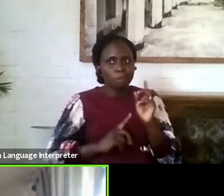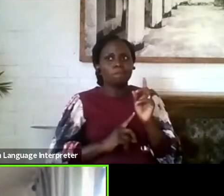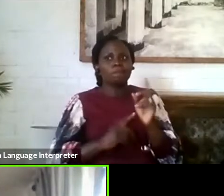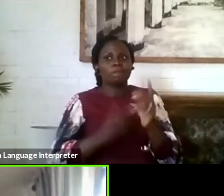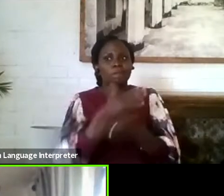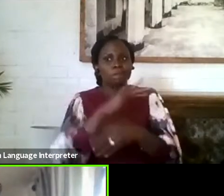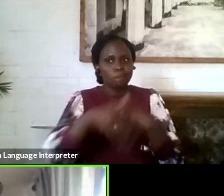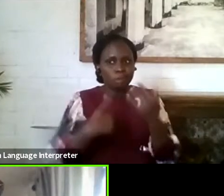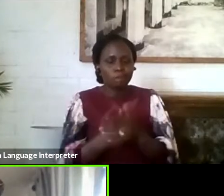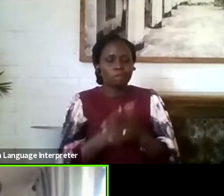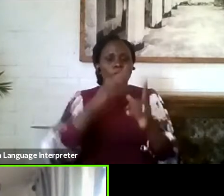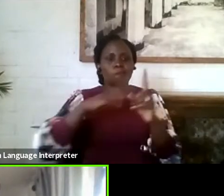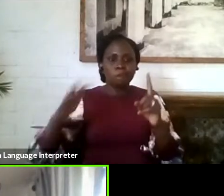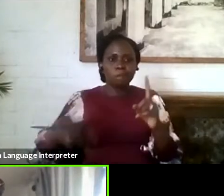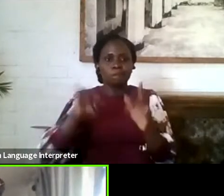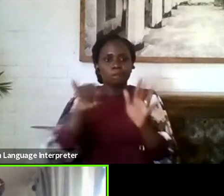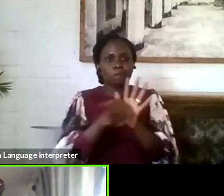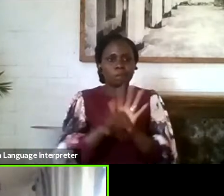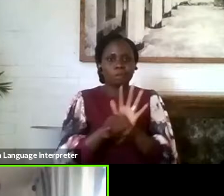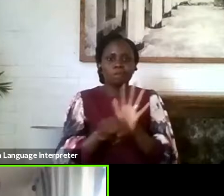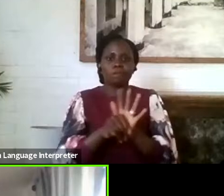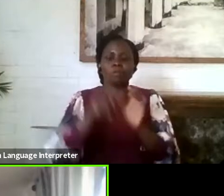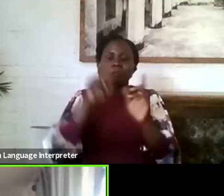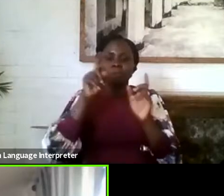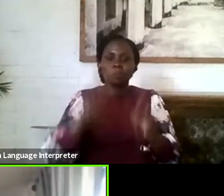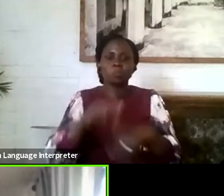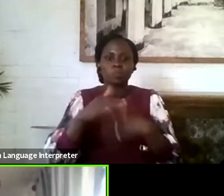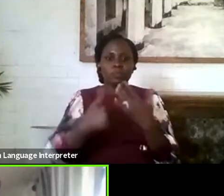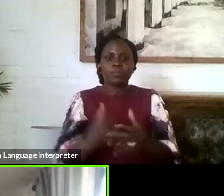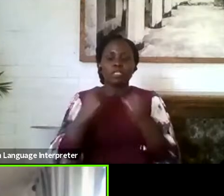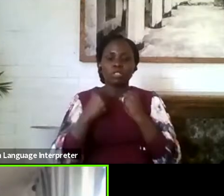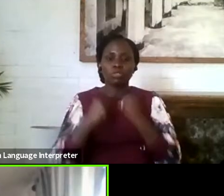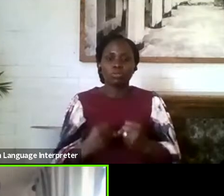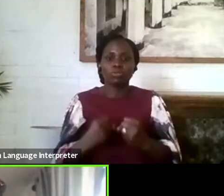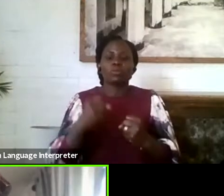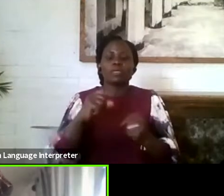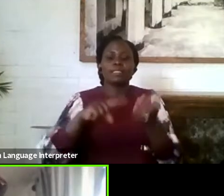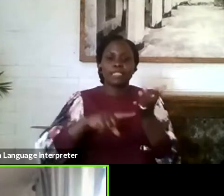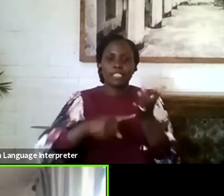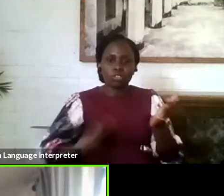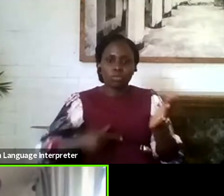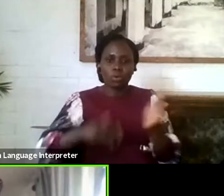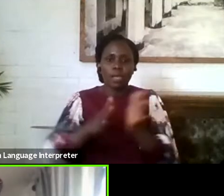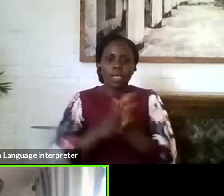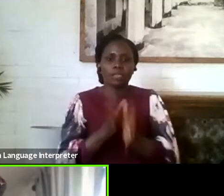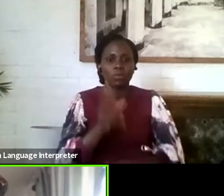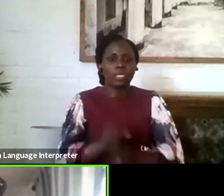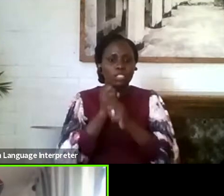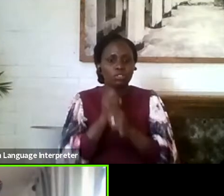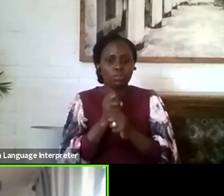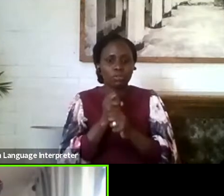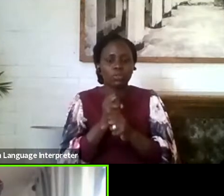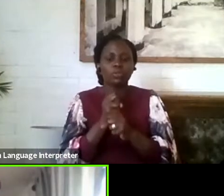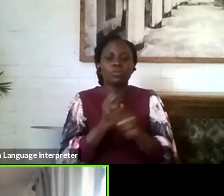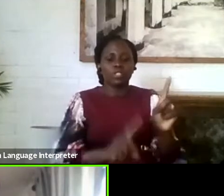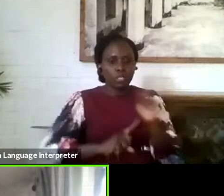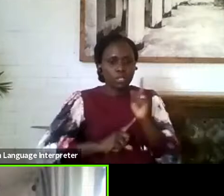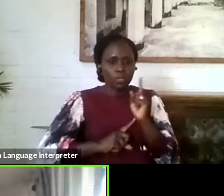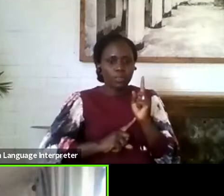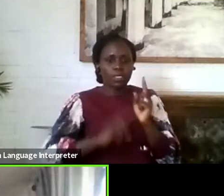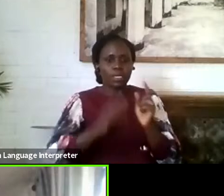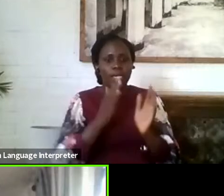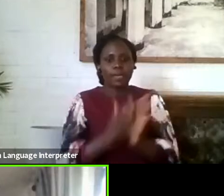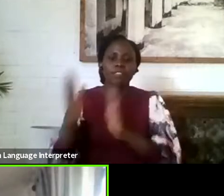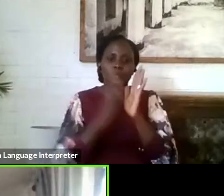based on strong technical and organizational security arrangements. This